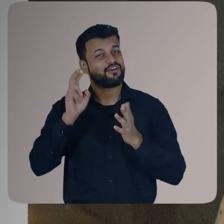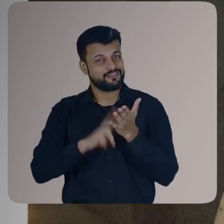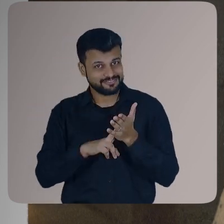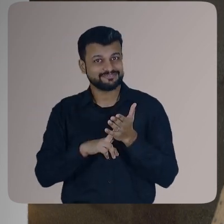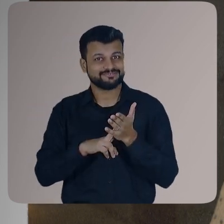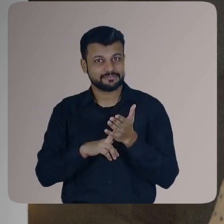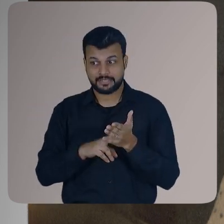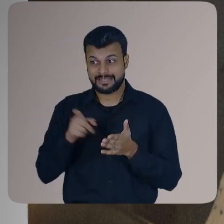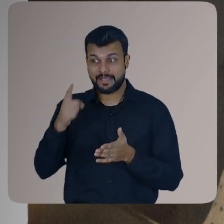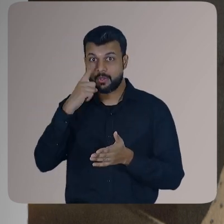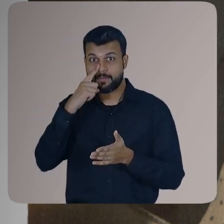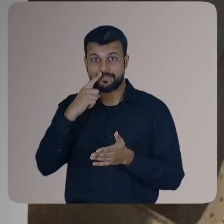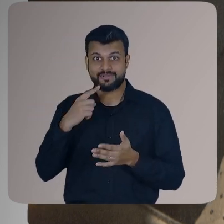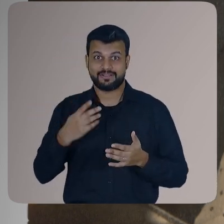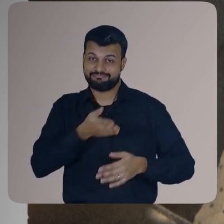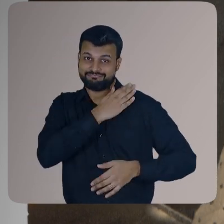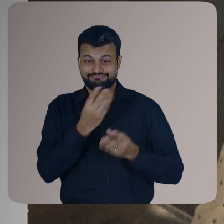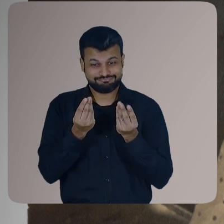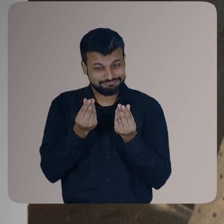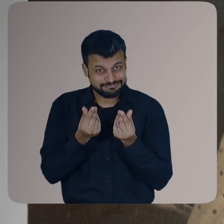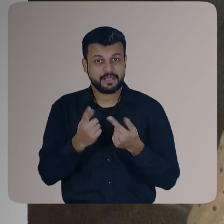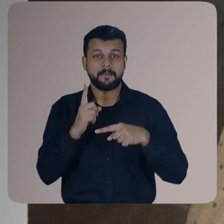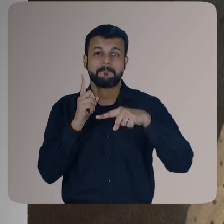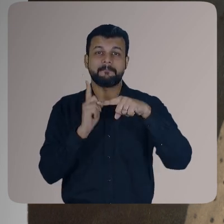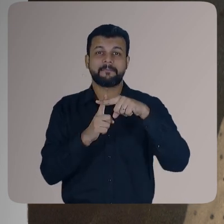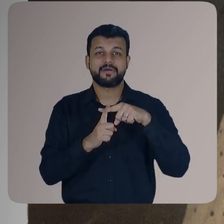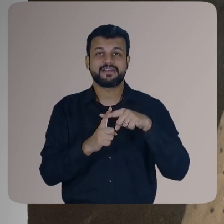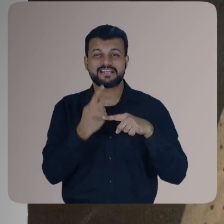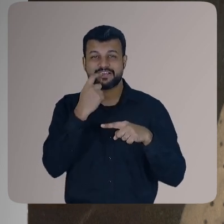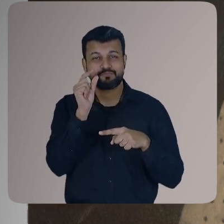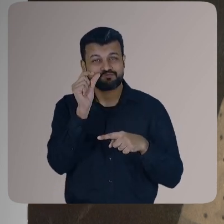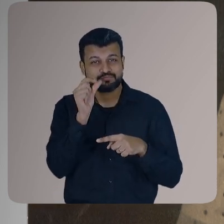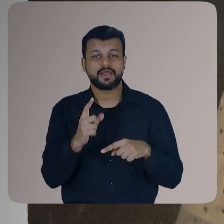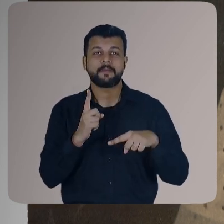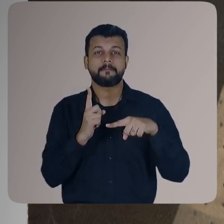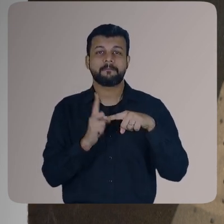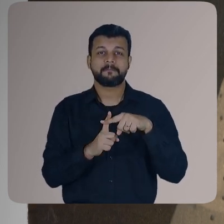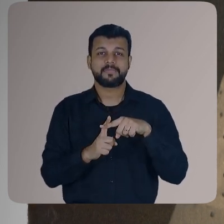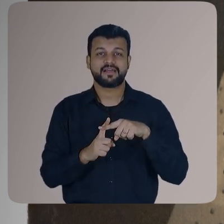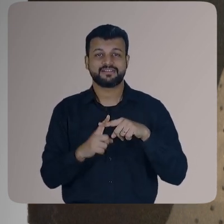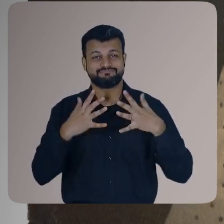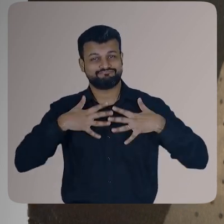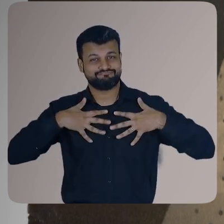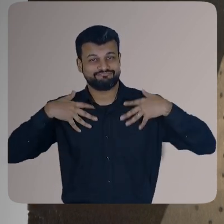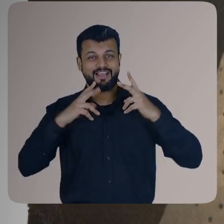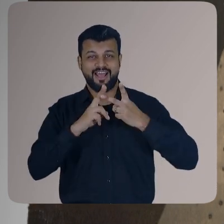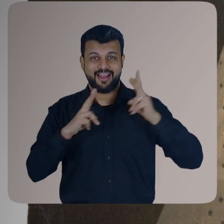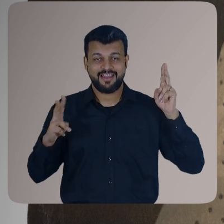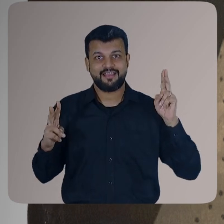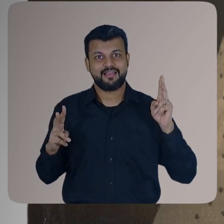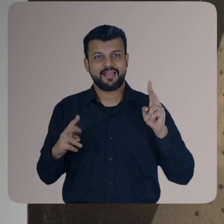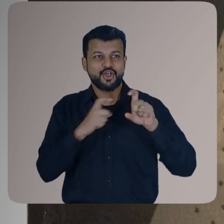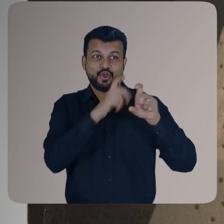chiffon saris in pastel hues and pearls, Maharani Gayatri Devi seamlessly blended Indian traditional outfits